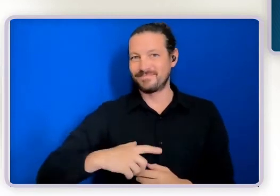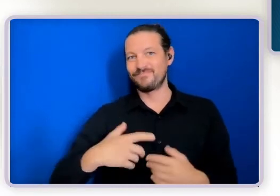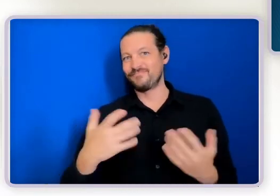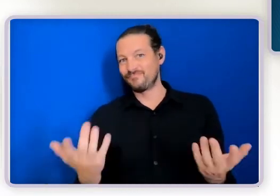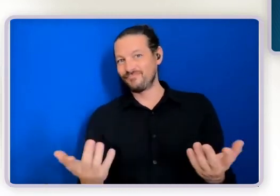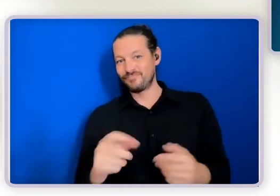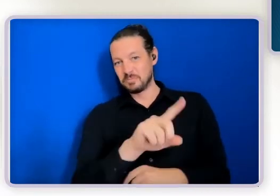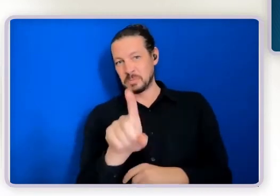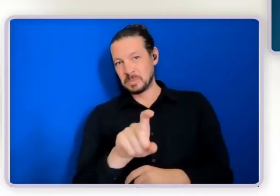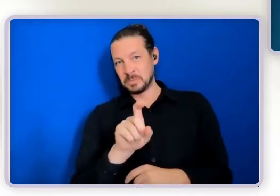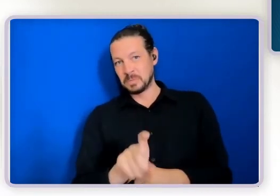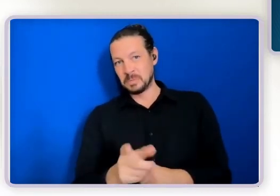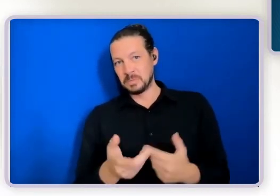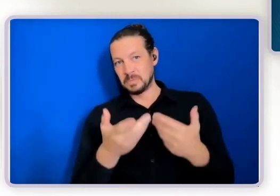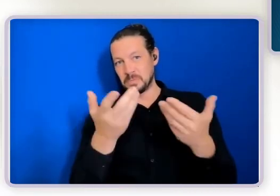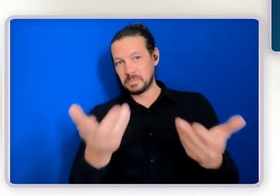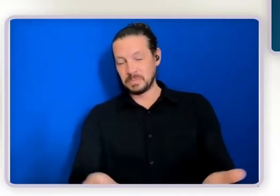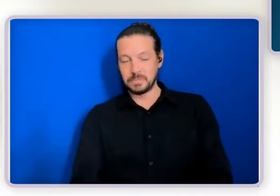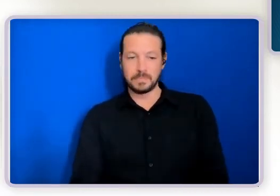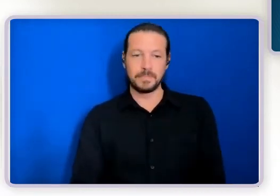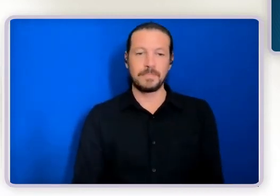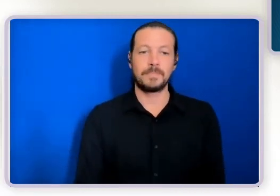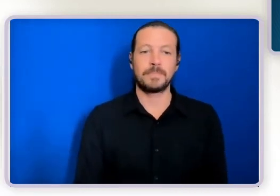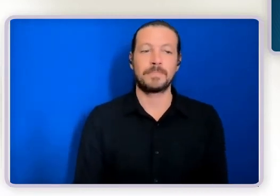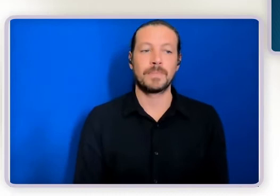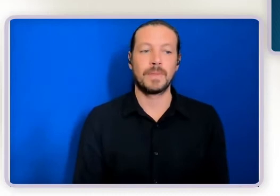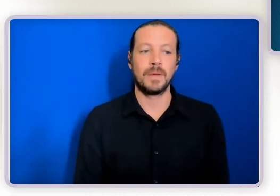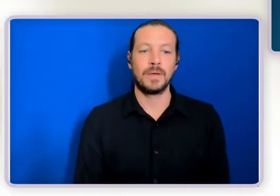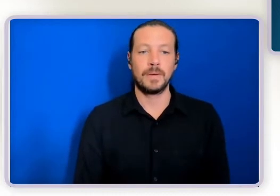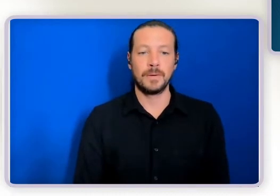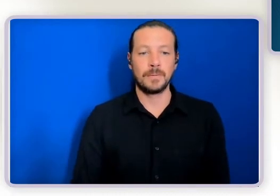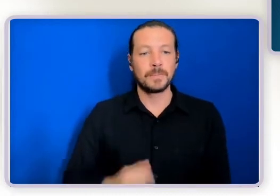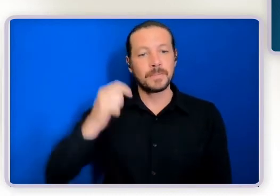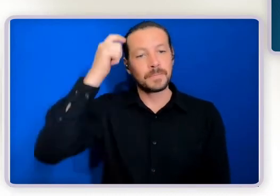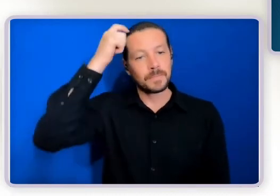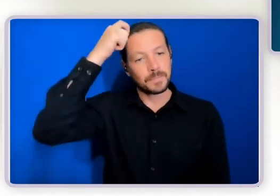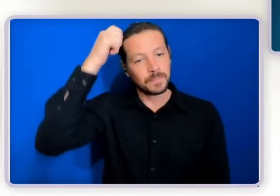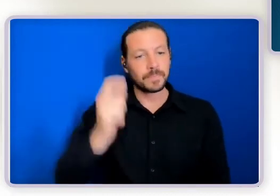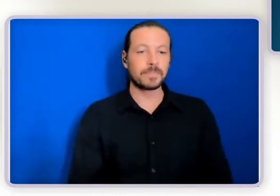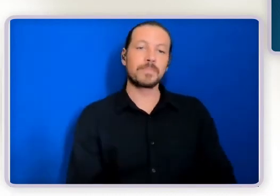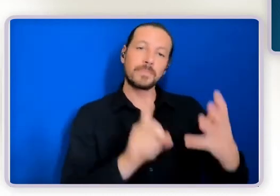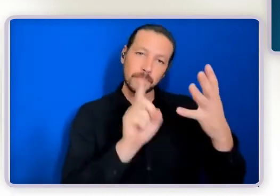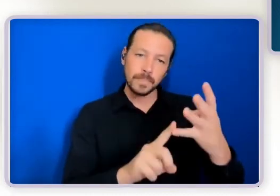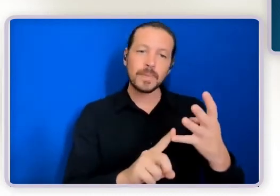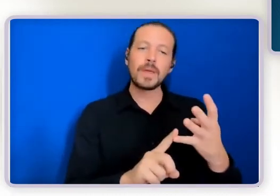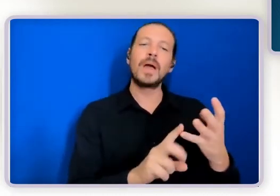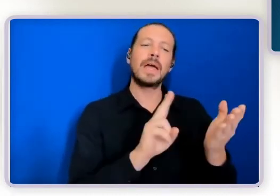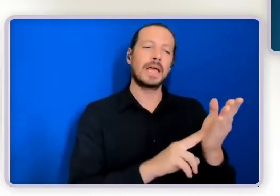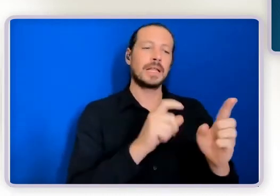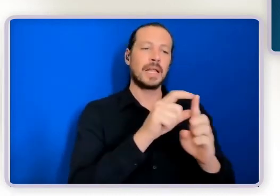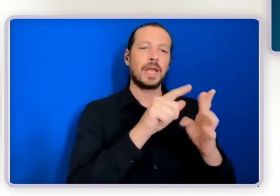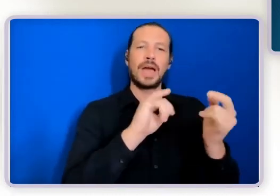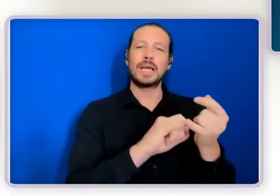hanging for a moment. And the last purpose is to assist registered NDIS providers and behaviour